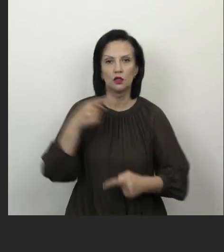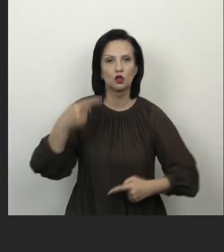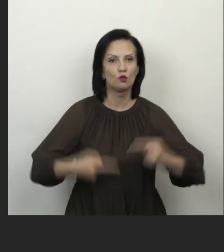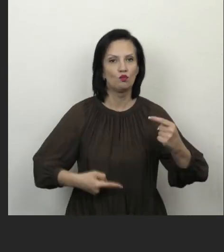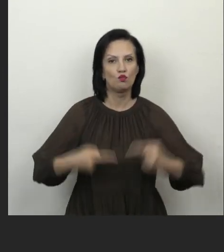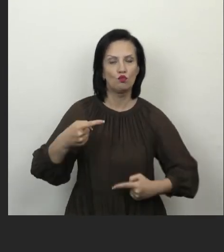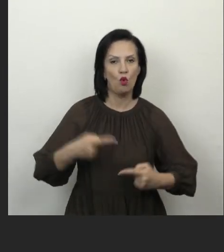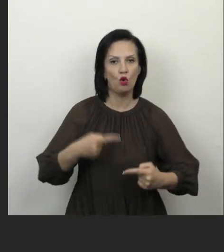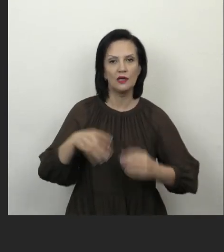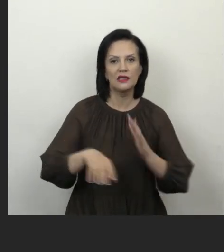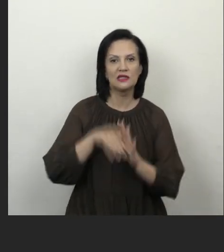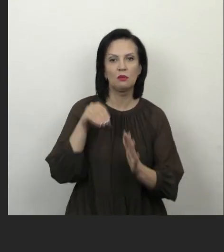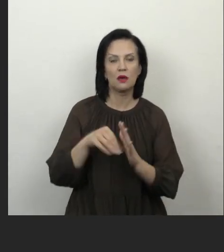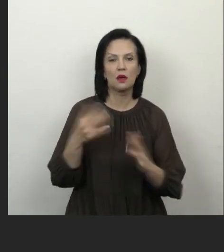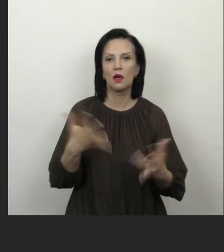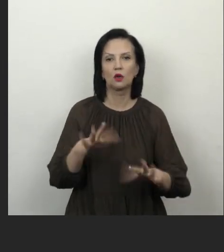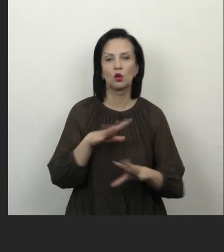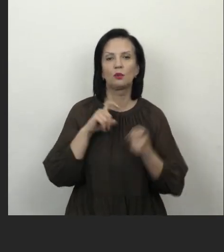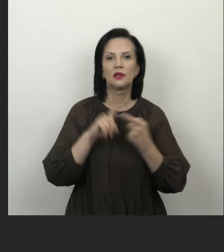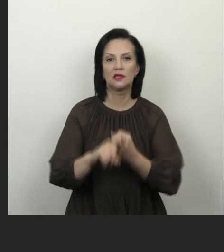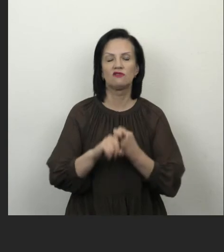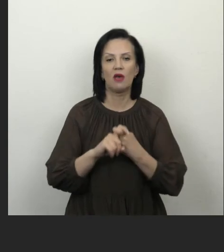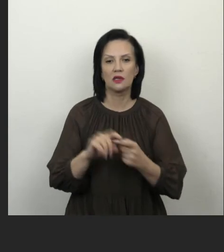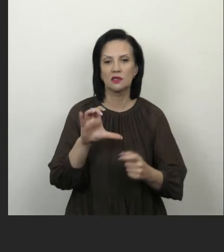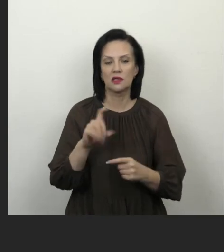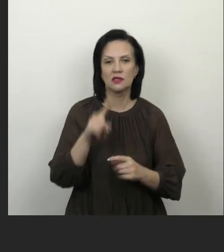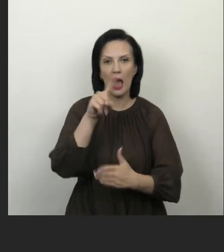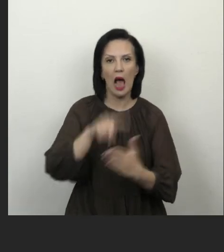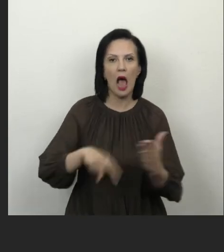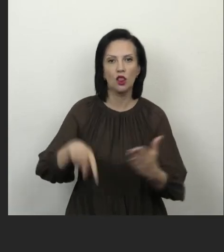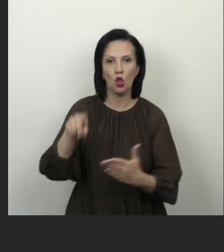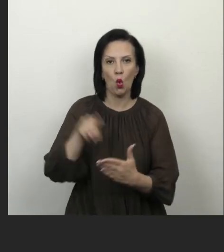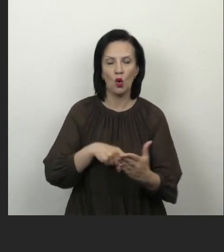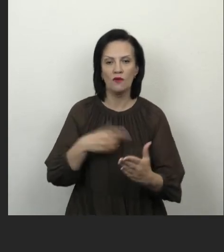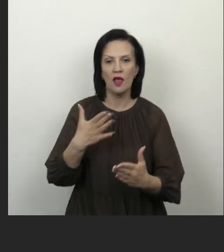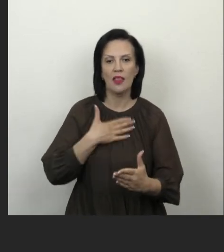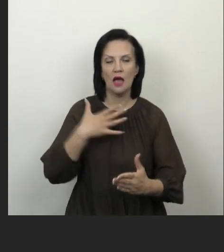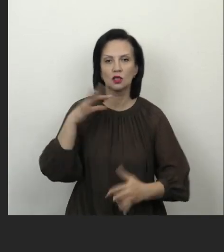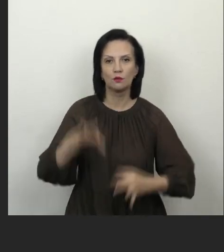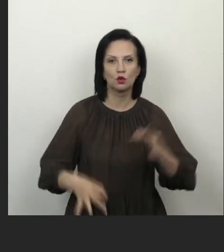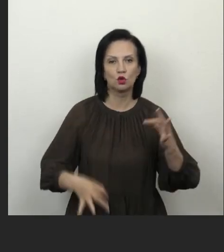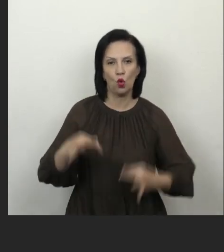country. That's the electoral dispute that is linked to